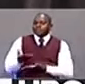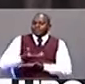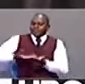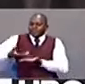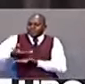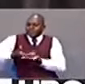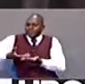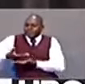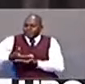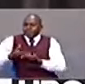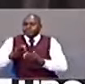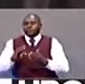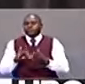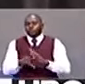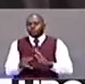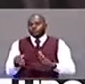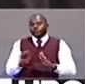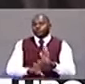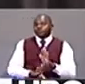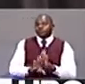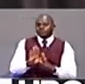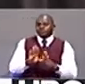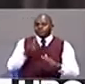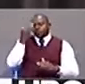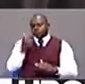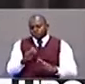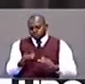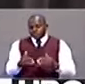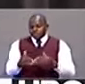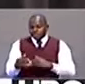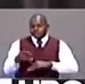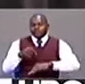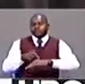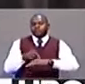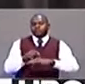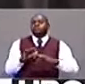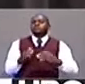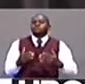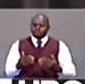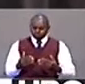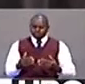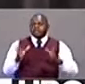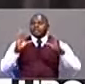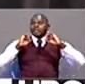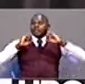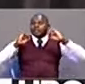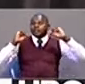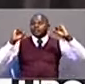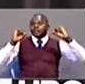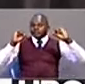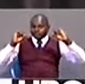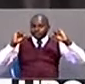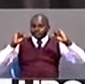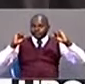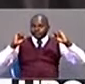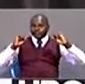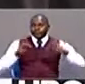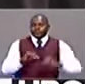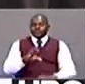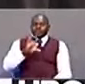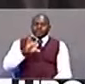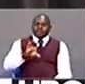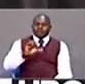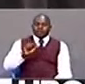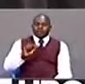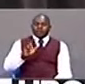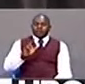discuss issues of development, because at that time he was the President of Caritas